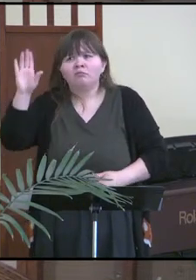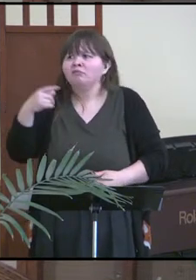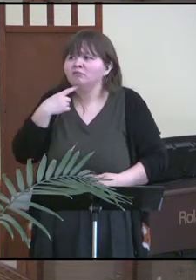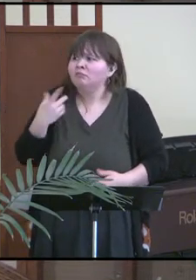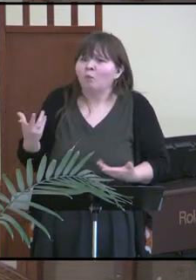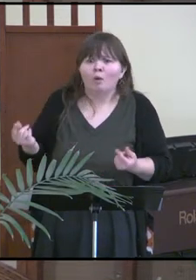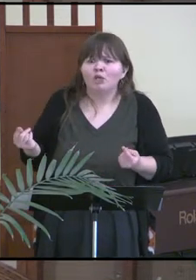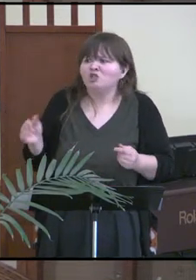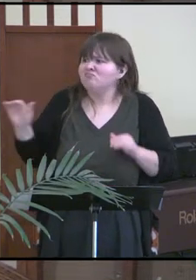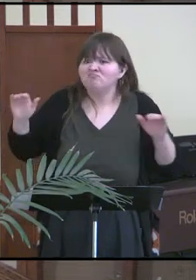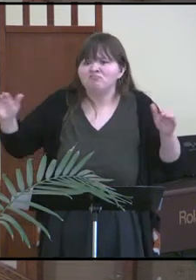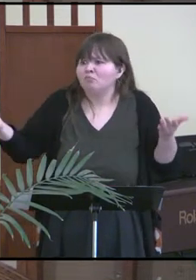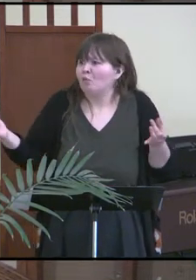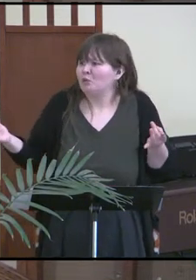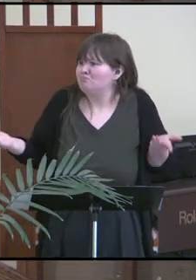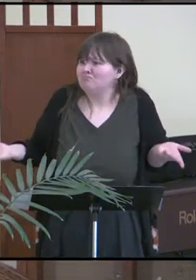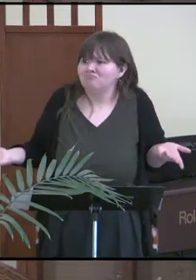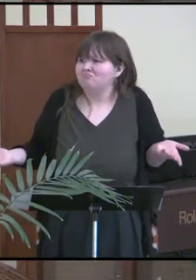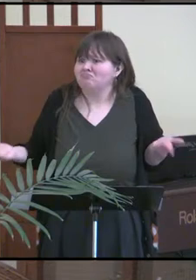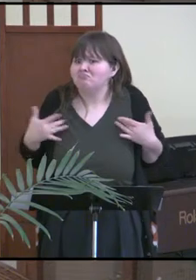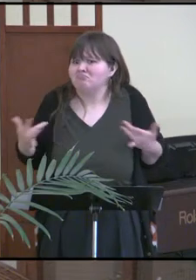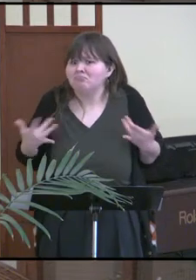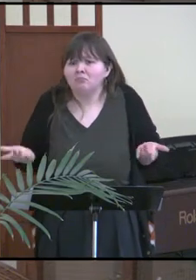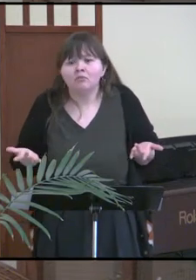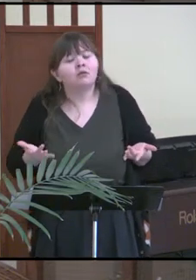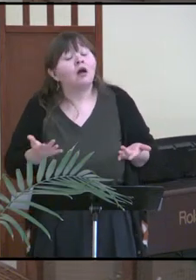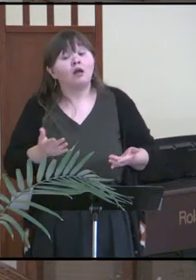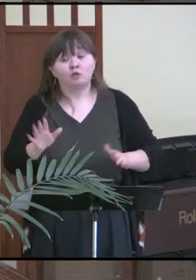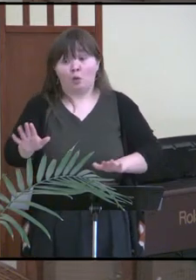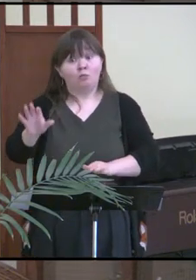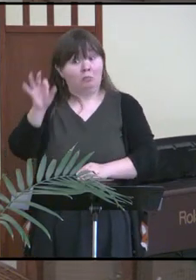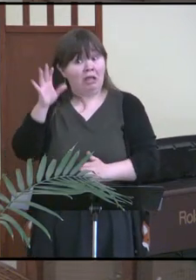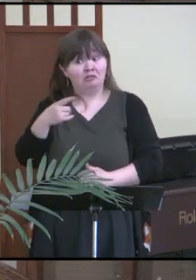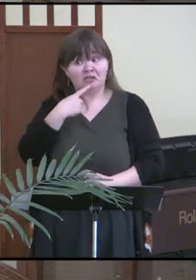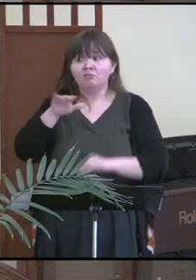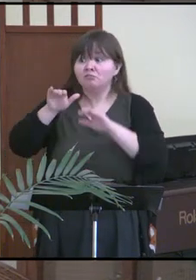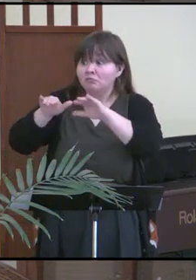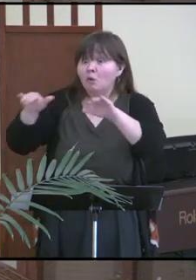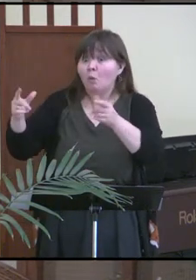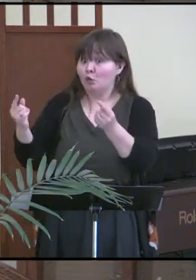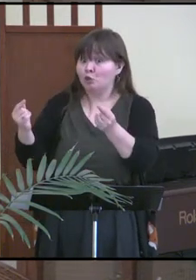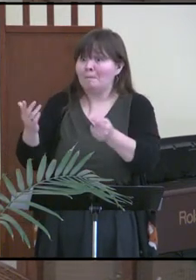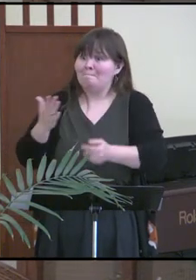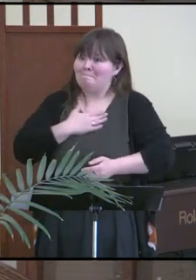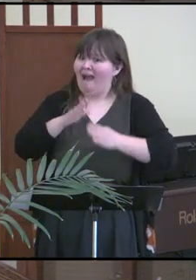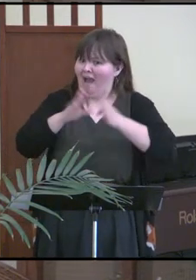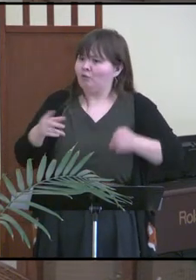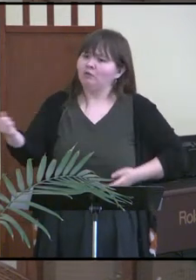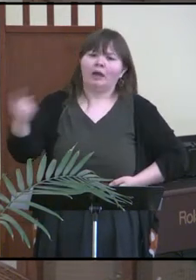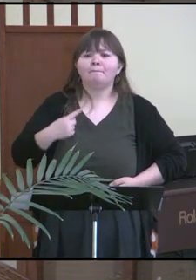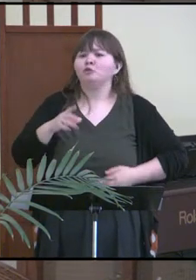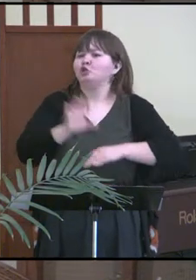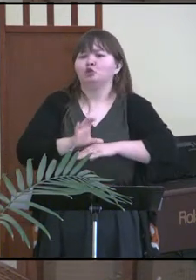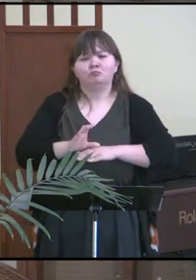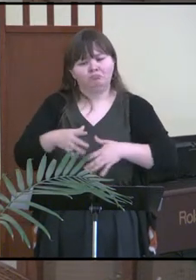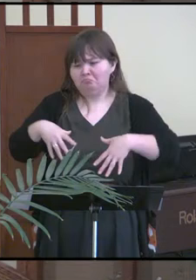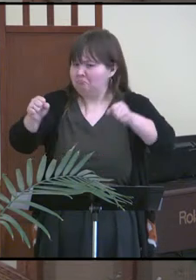are we going to do now? I'll tell you what we're going to do. We're going to have church at my house, Susan